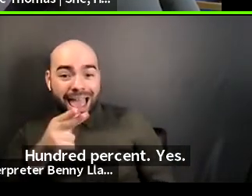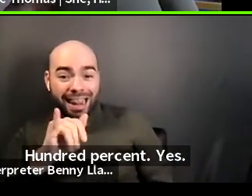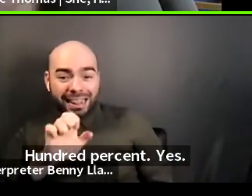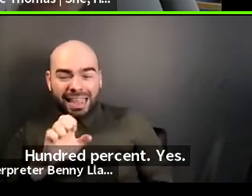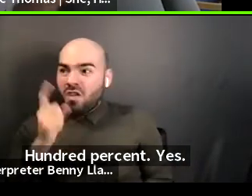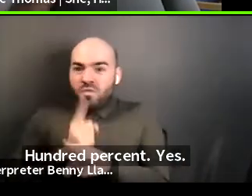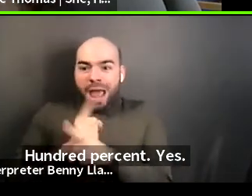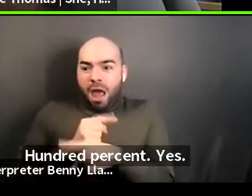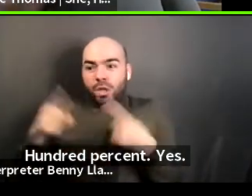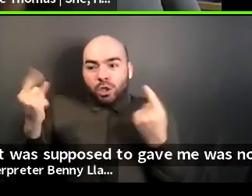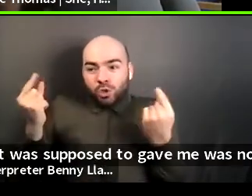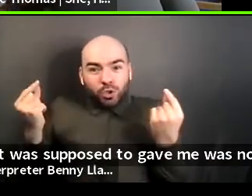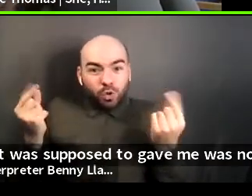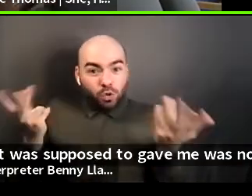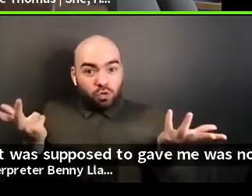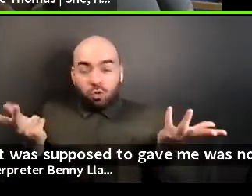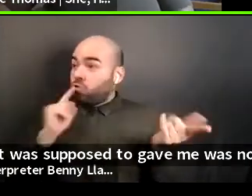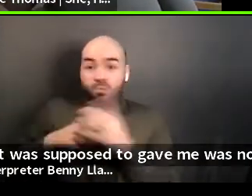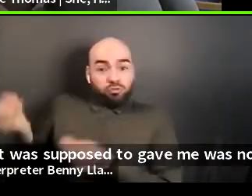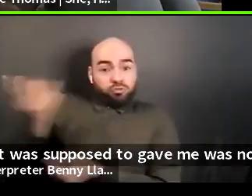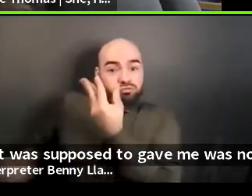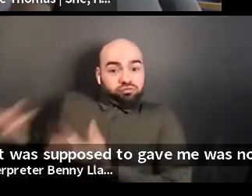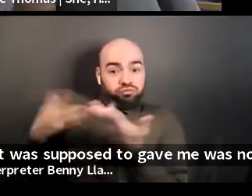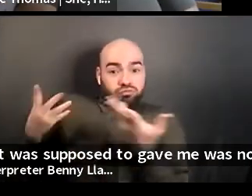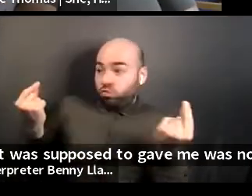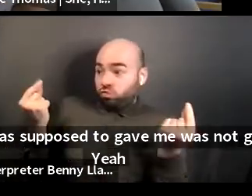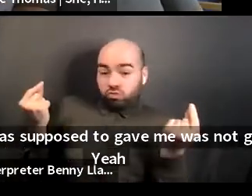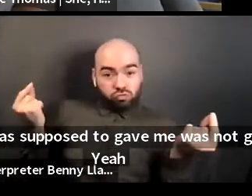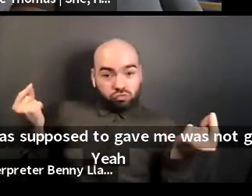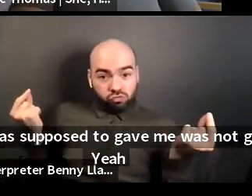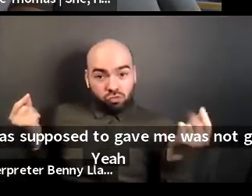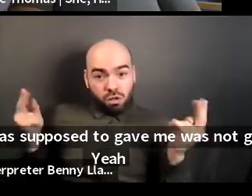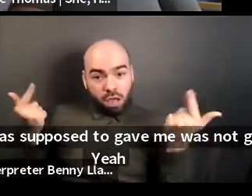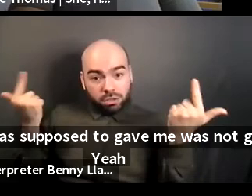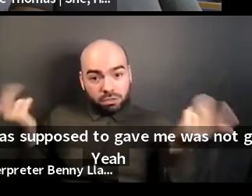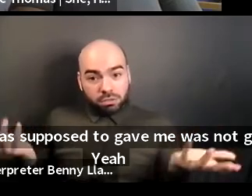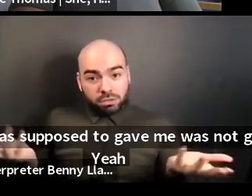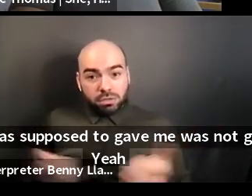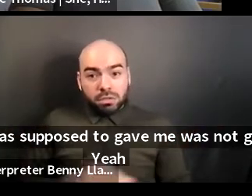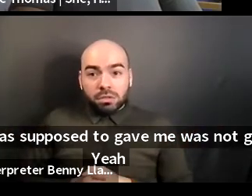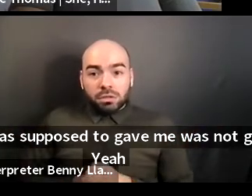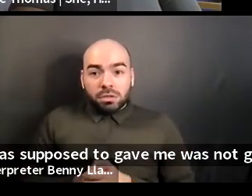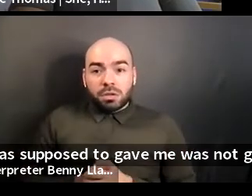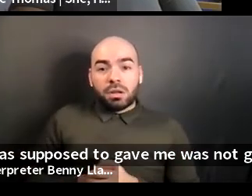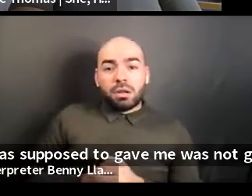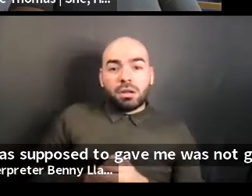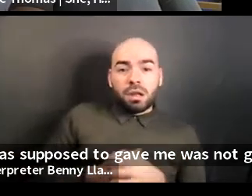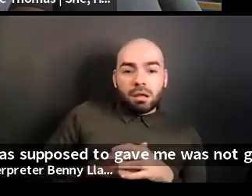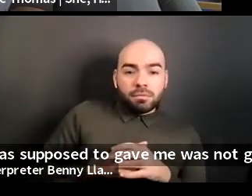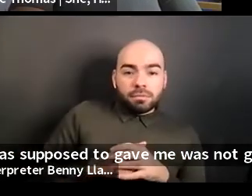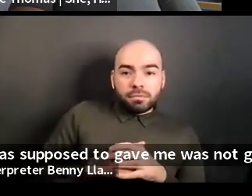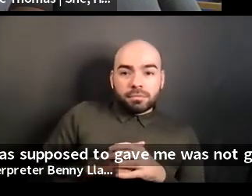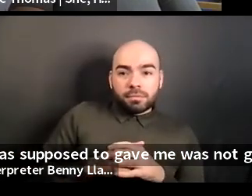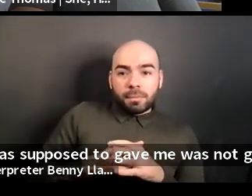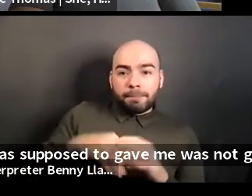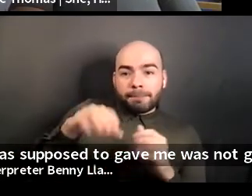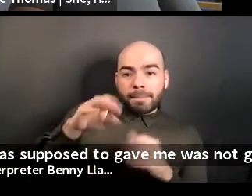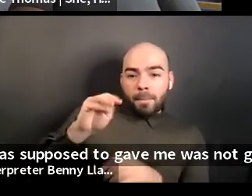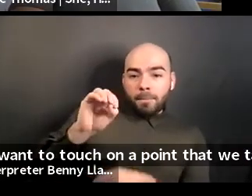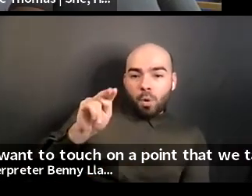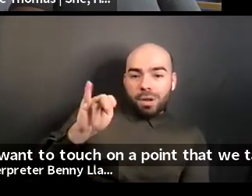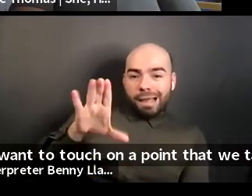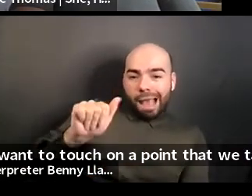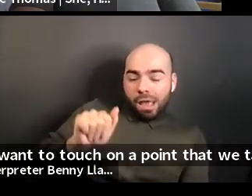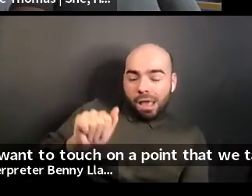honey. It was not giving what was supposed to give. Yes. I also want to touch on a point that we talked about earlier, which is like